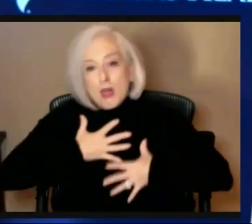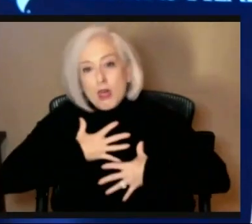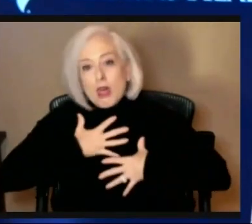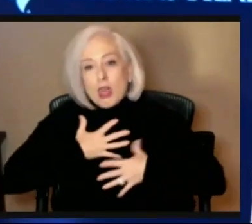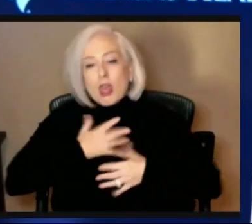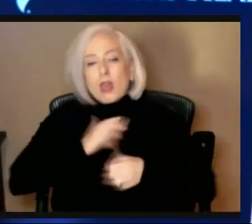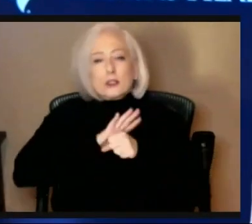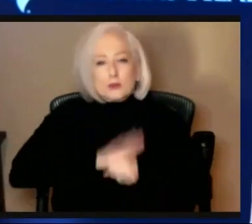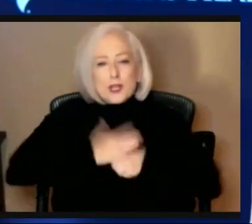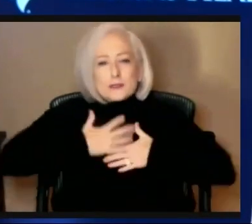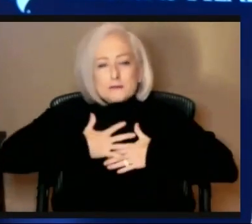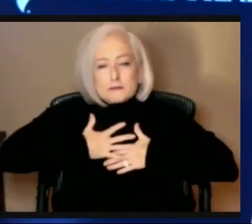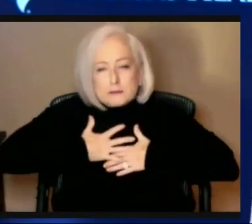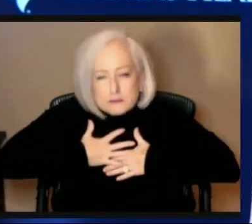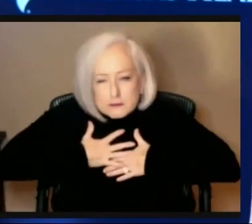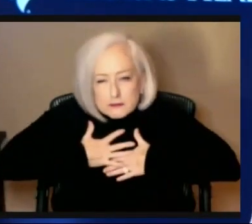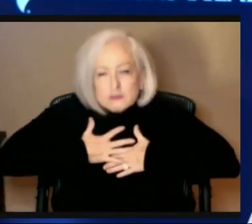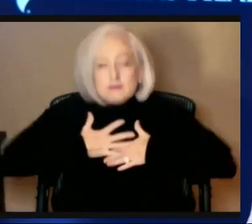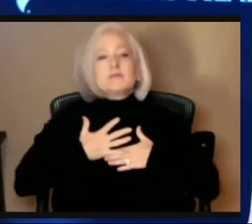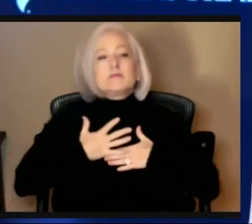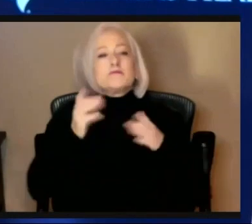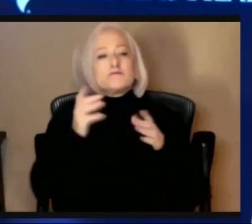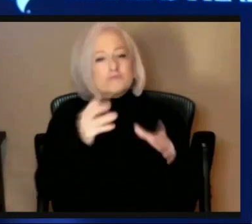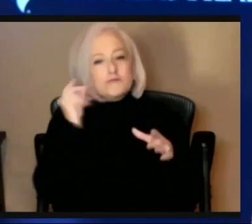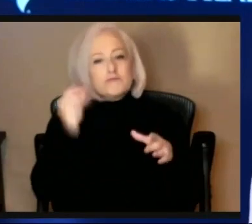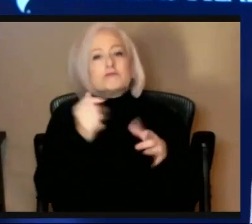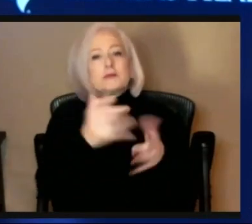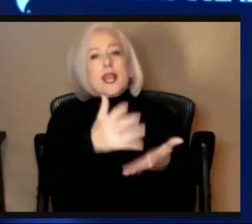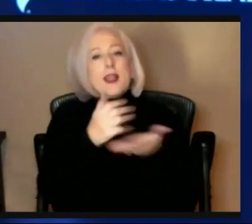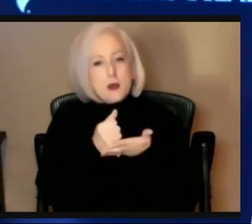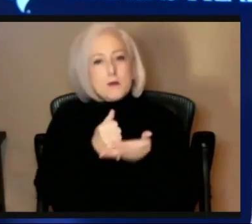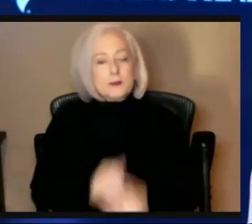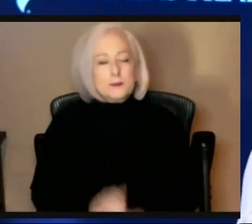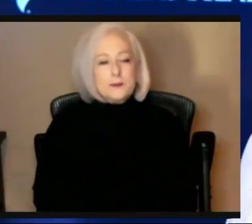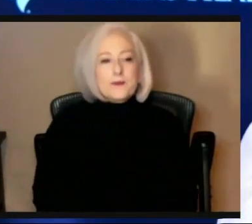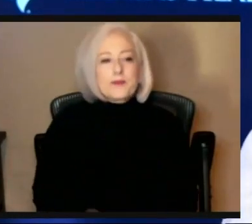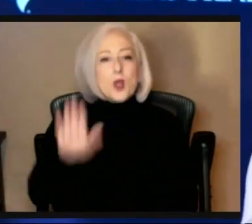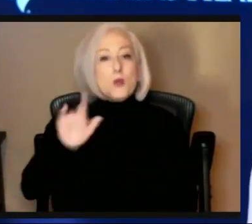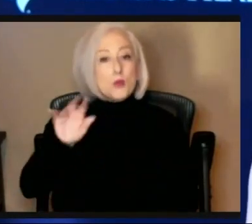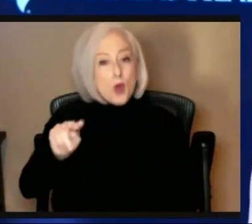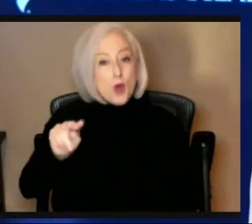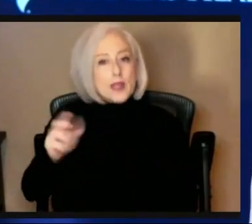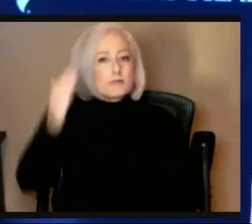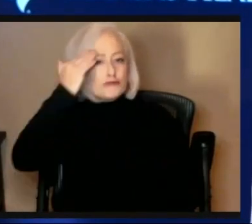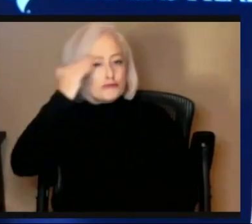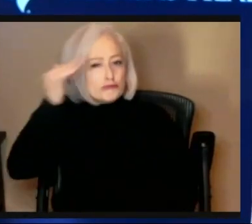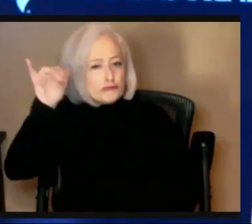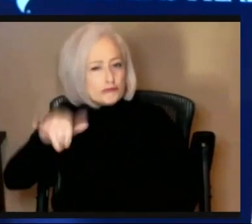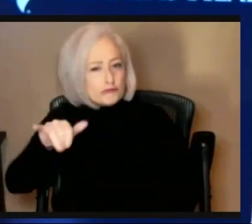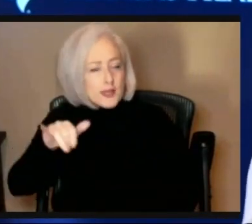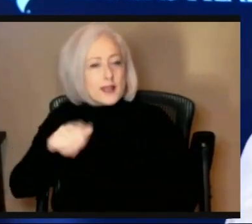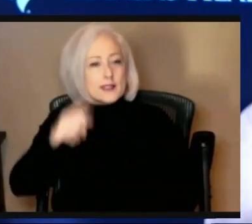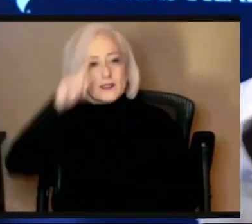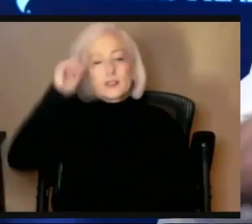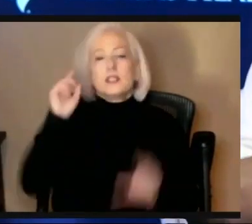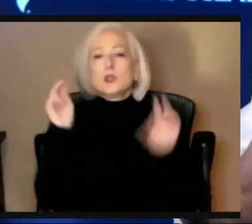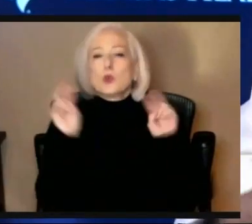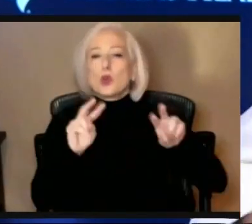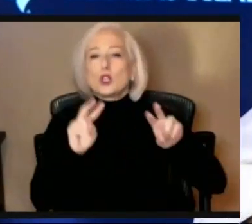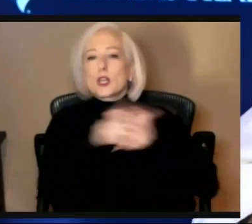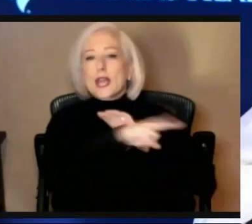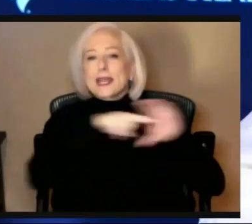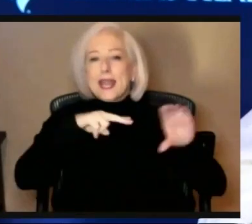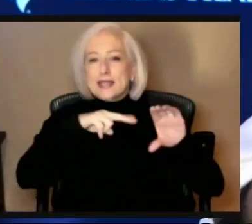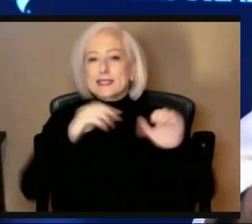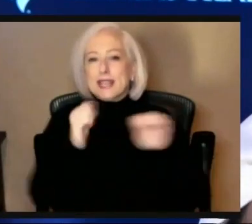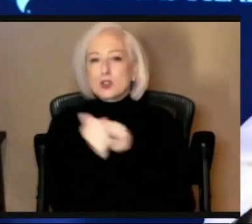sensation. And Brian's well in tune with it, and also we've looked at his CAT scans together, so you know that with